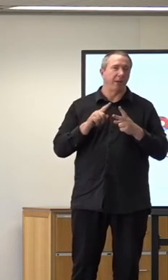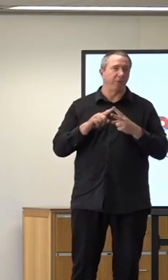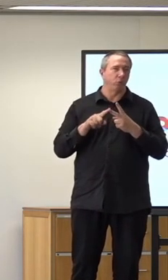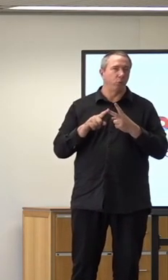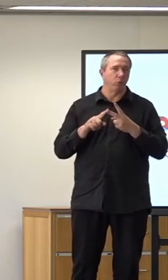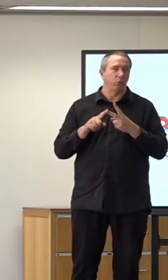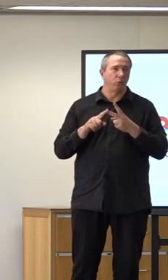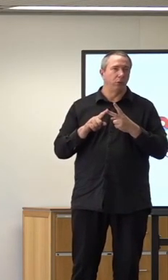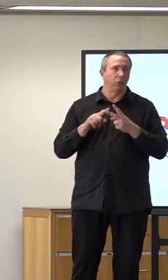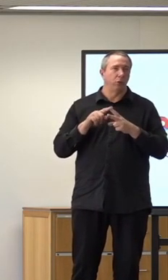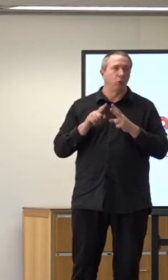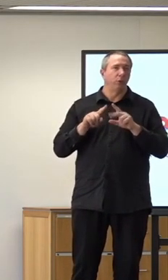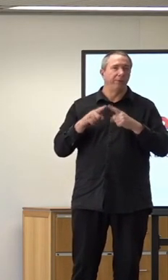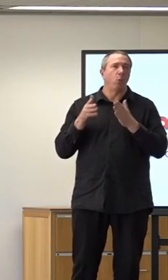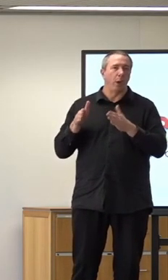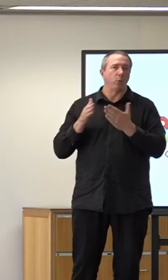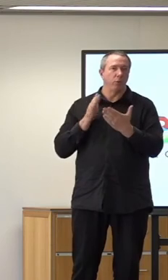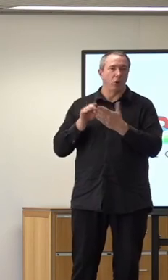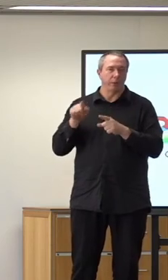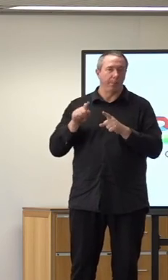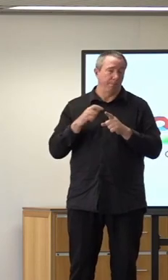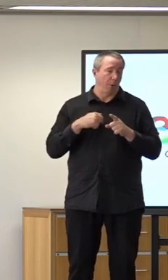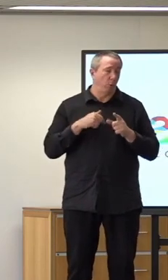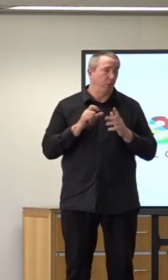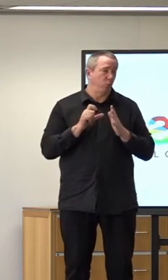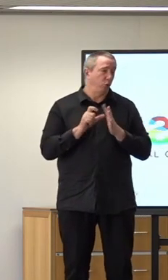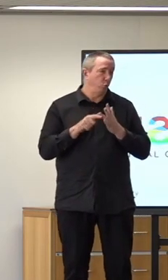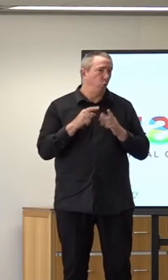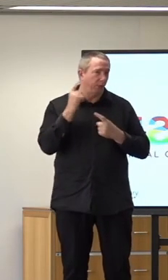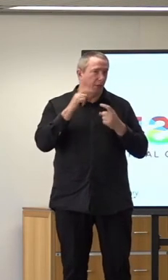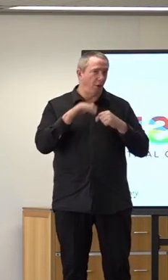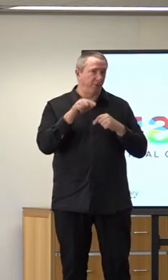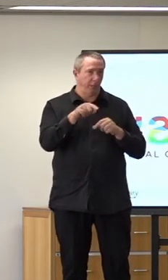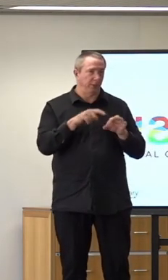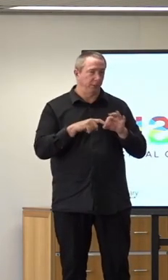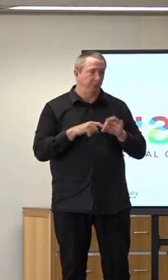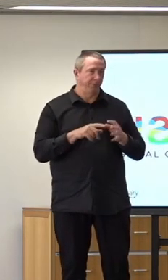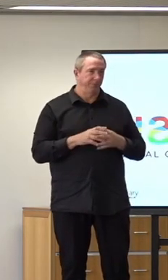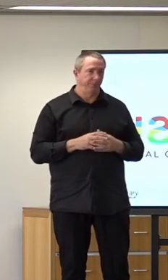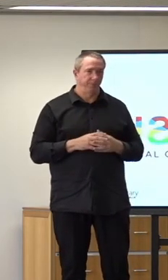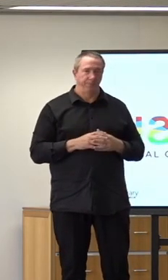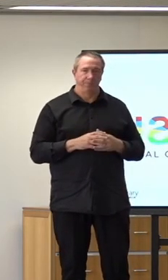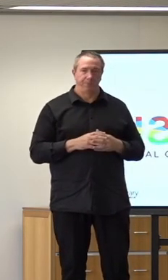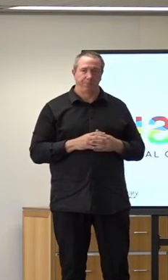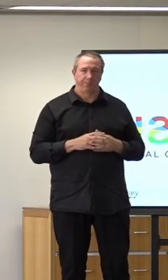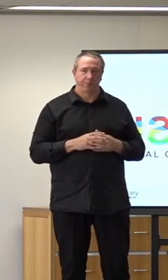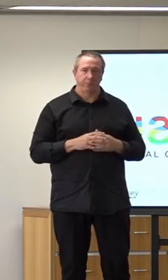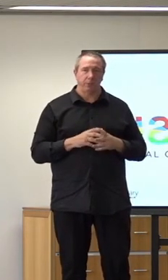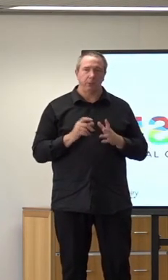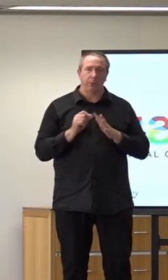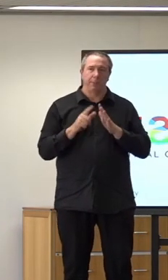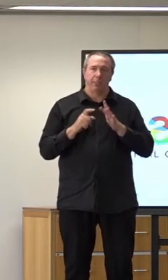is, yeah, it's something that we do think about. At PICA, we've got a